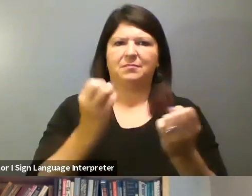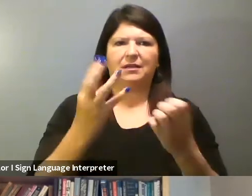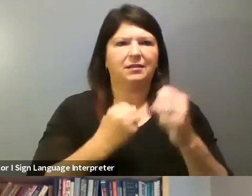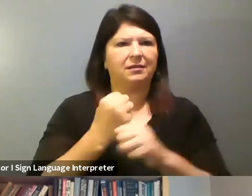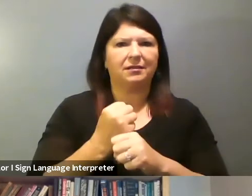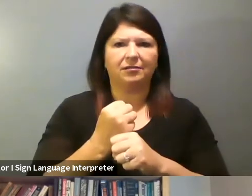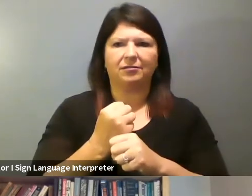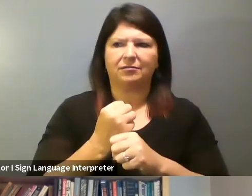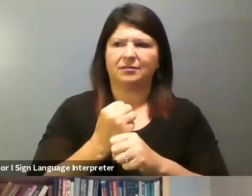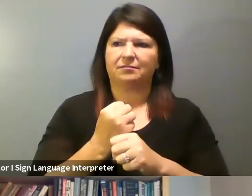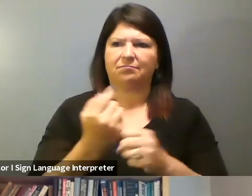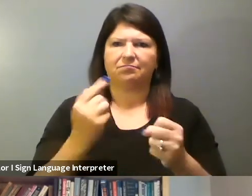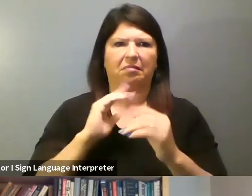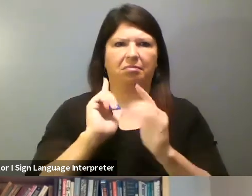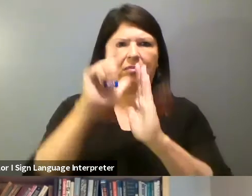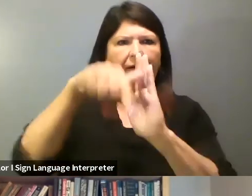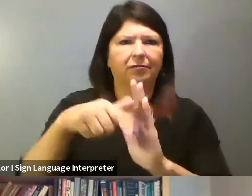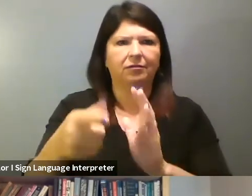know about and some people do not know about.